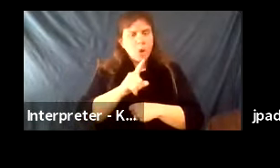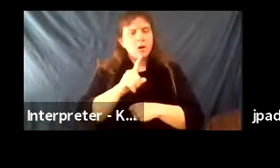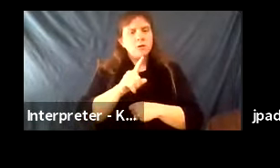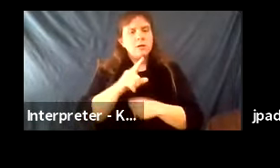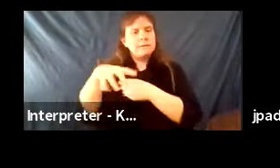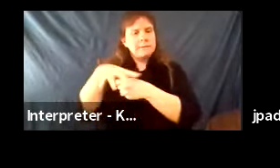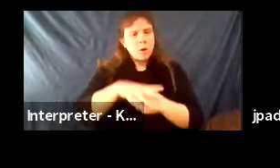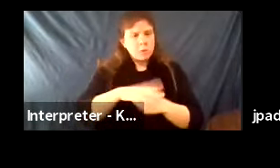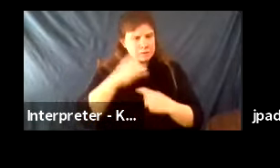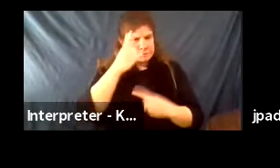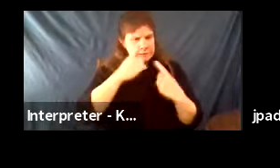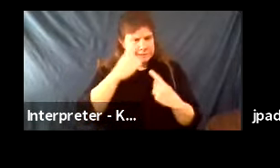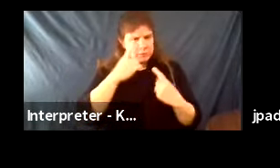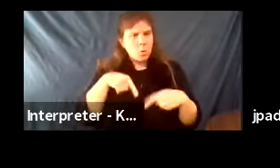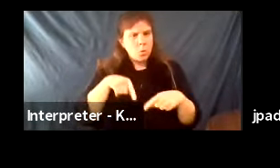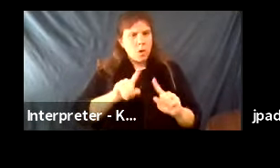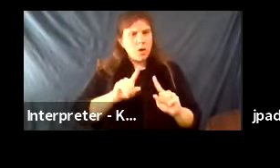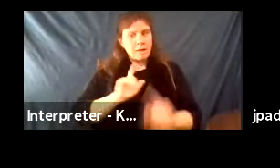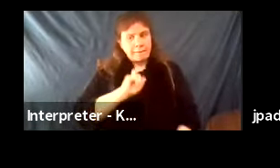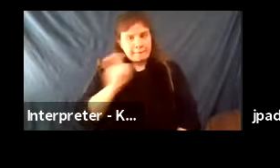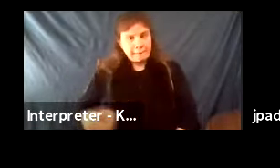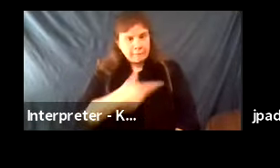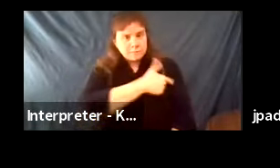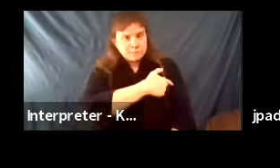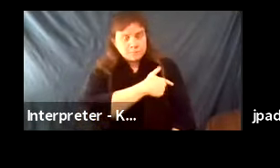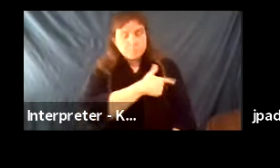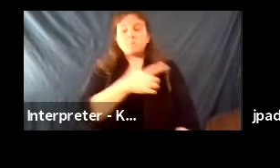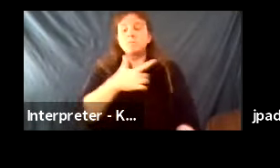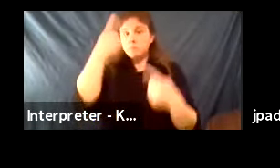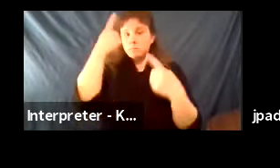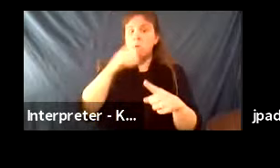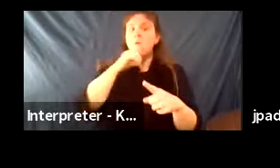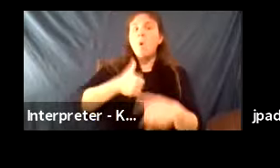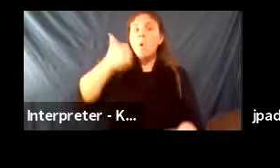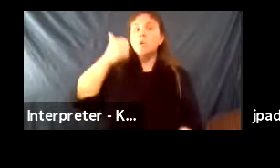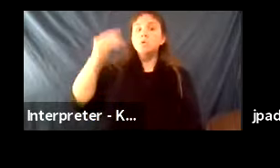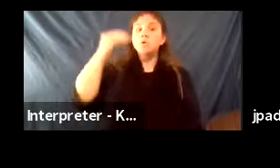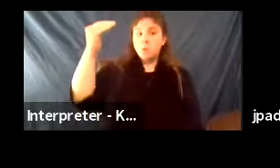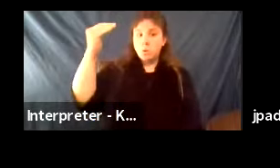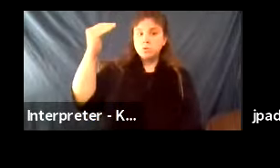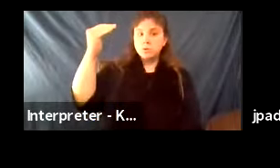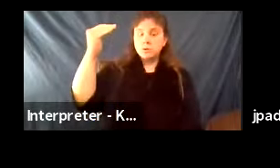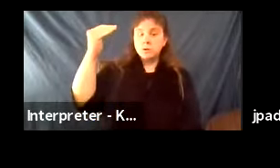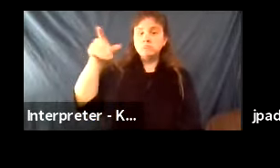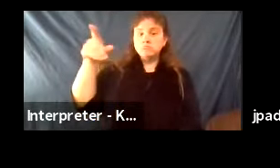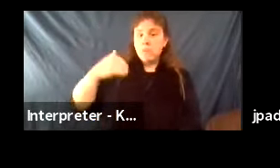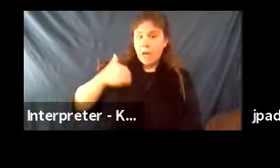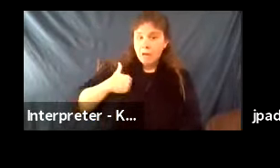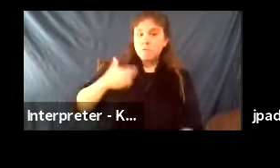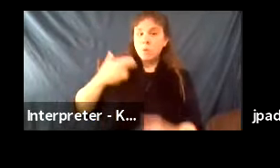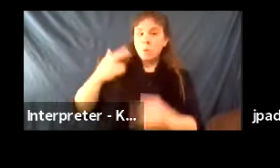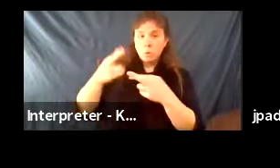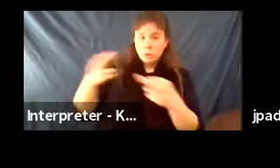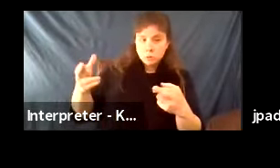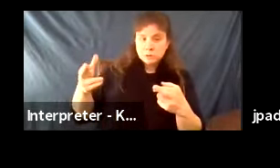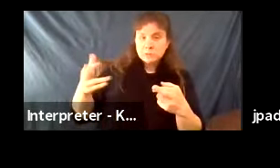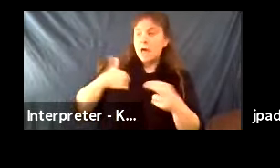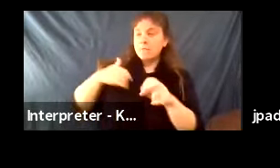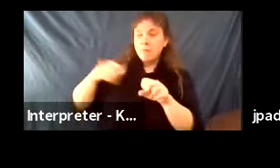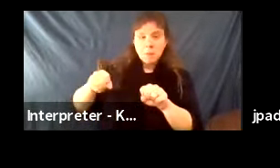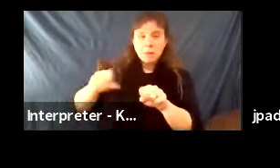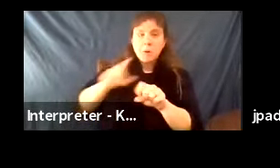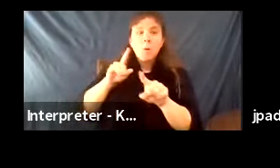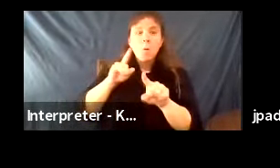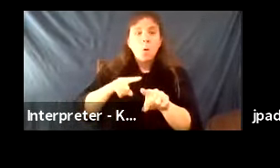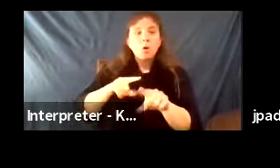I will completely agree that an older adult who has the resources and ability to order from Costco and Amazon